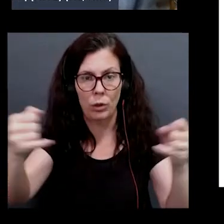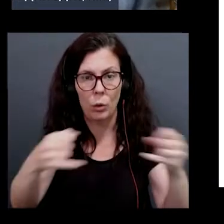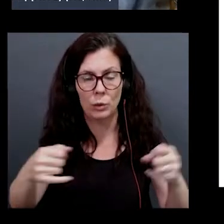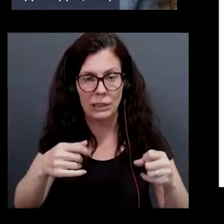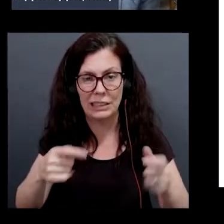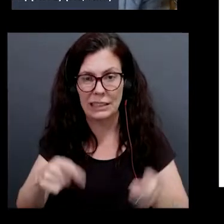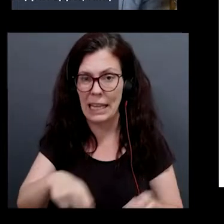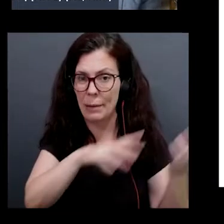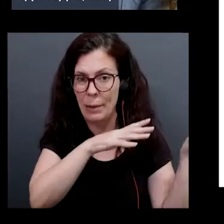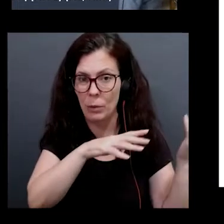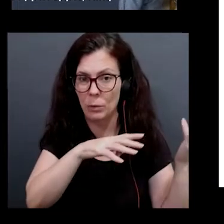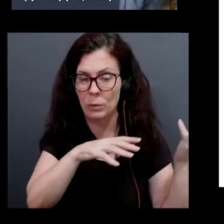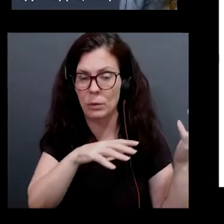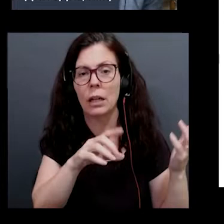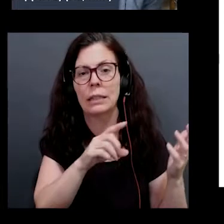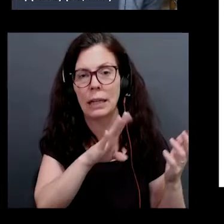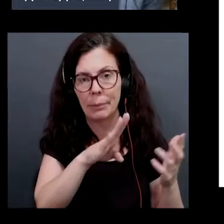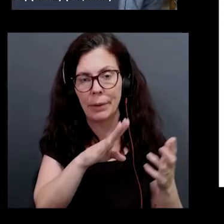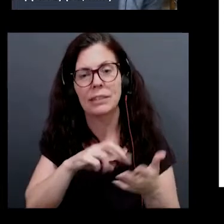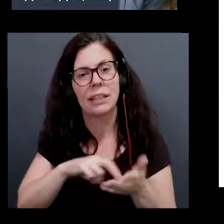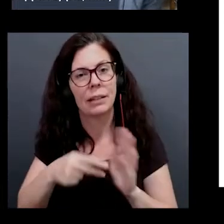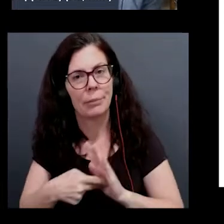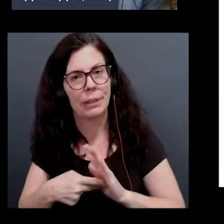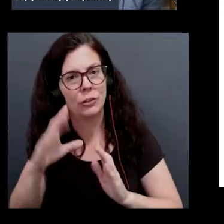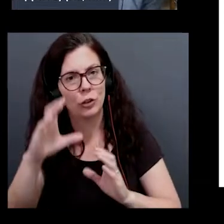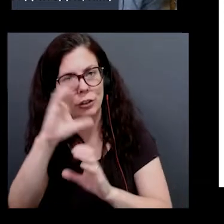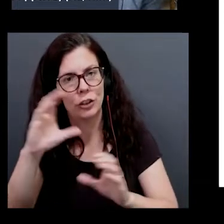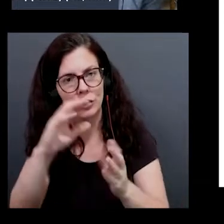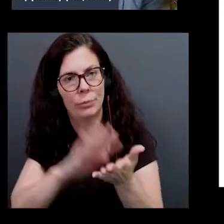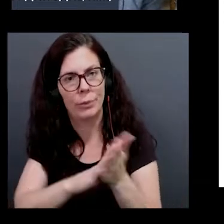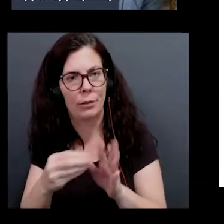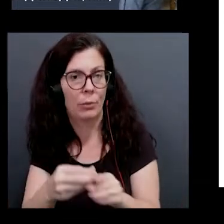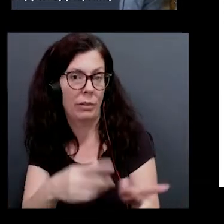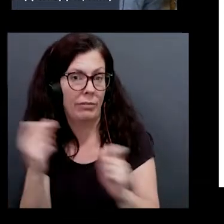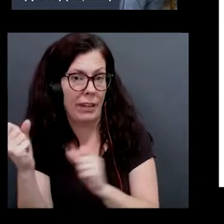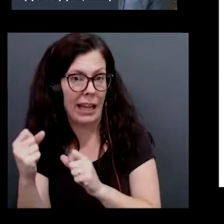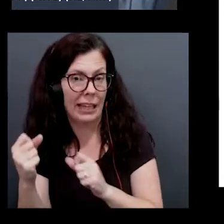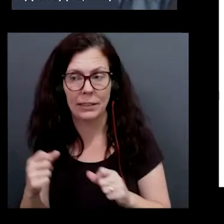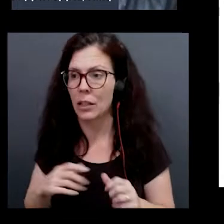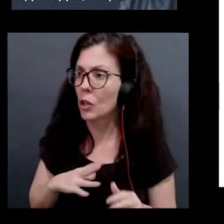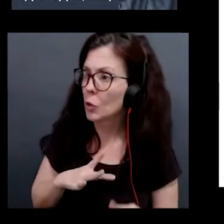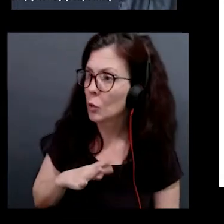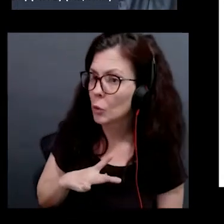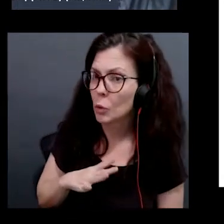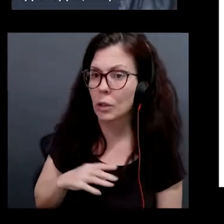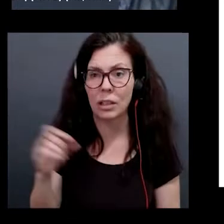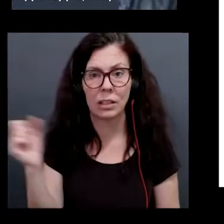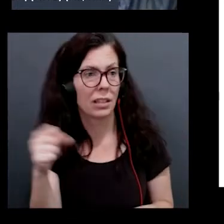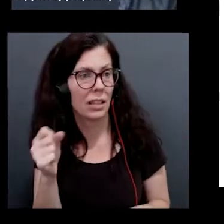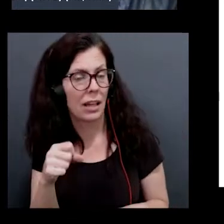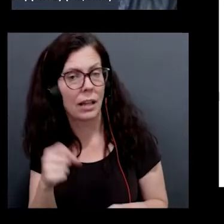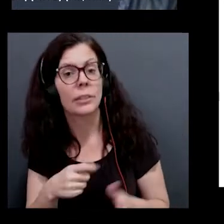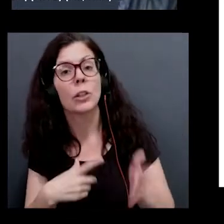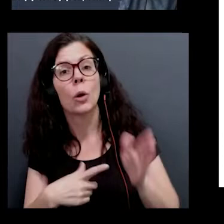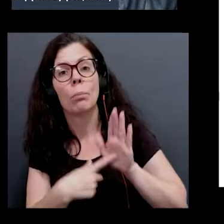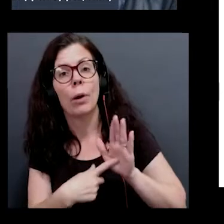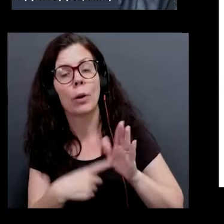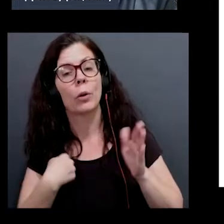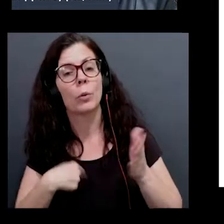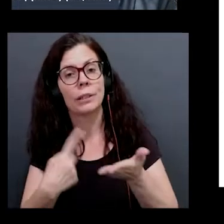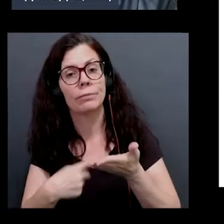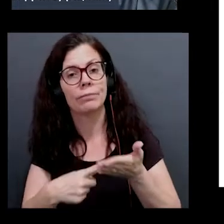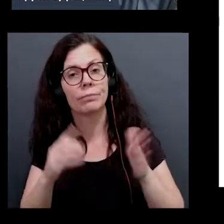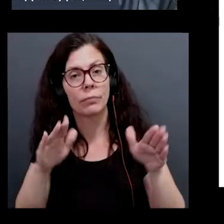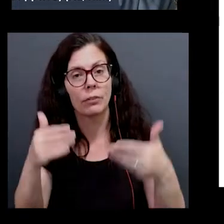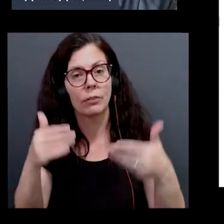Then all of your searches become faster, right? Very cool. Yeah. So right, the model we specifically want to talk about today is the